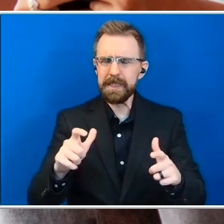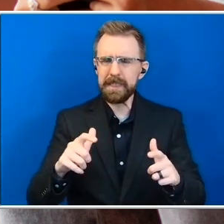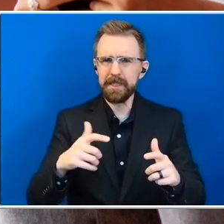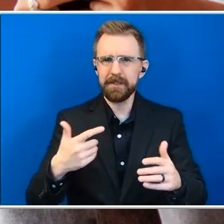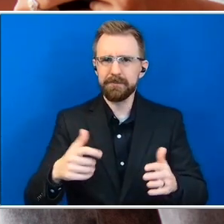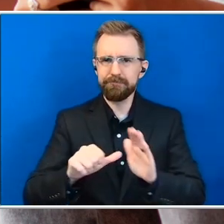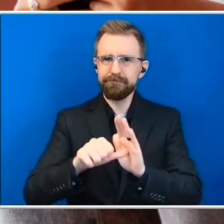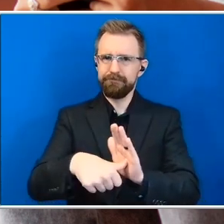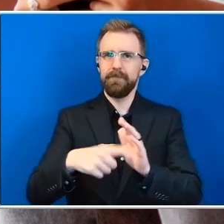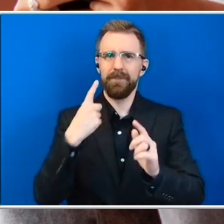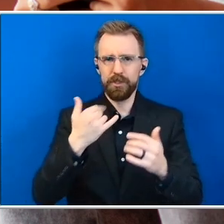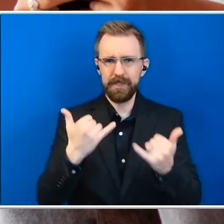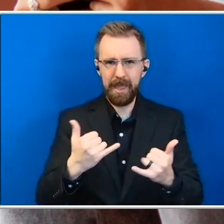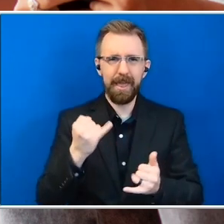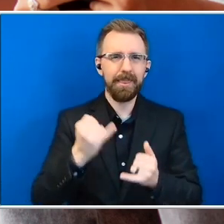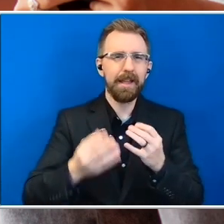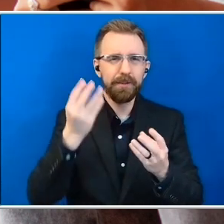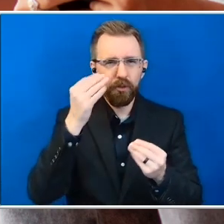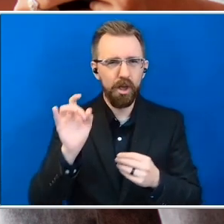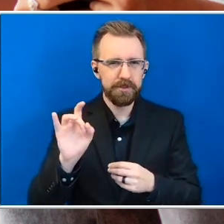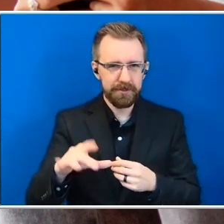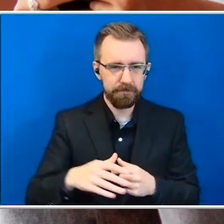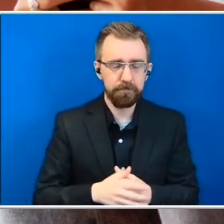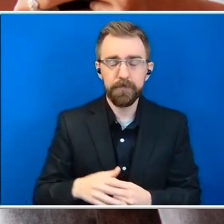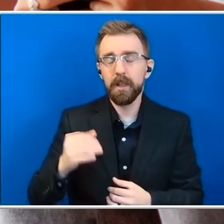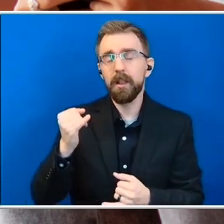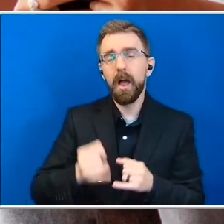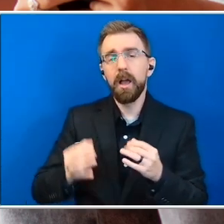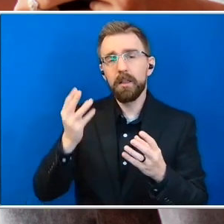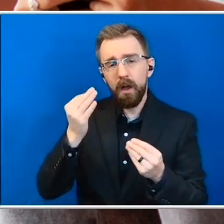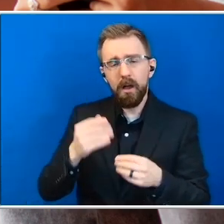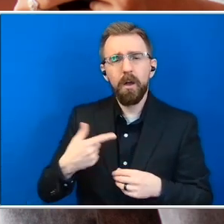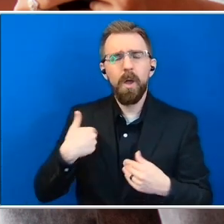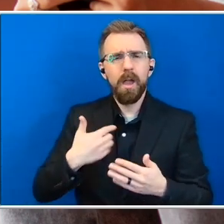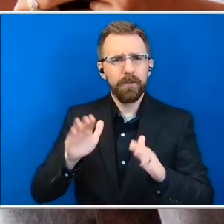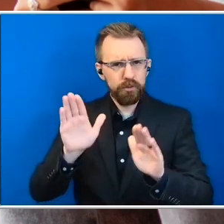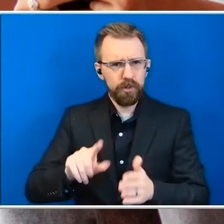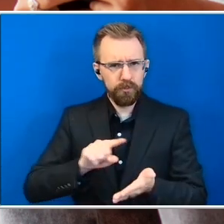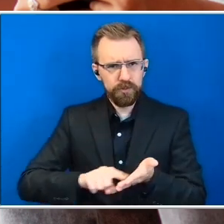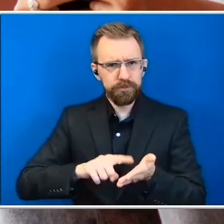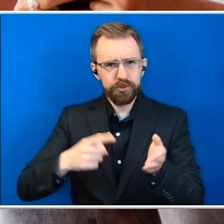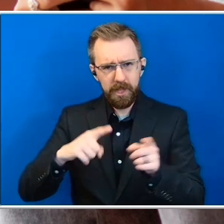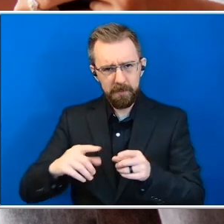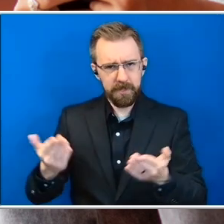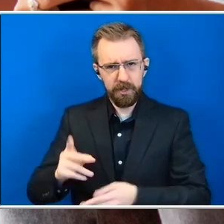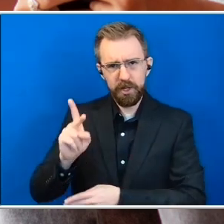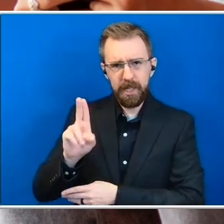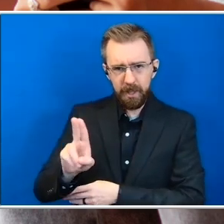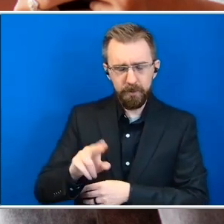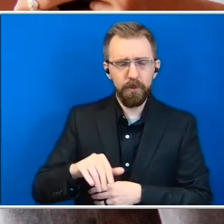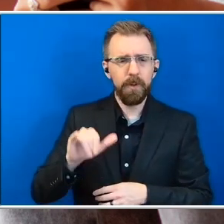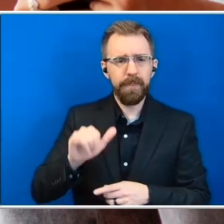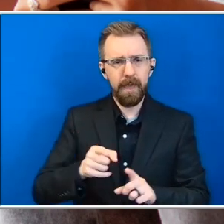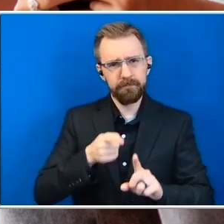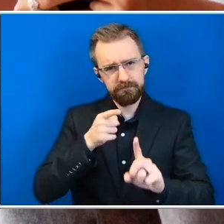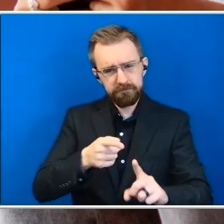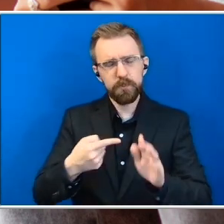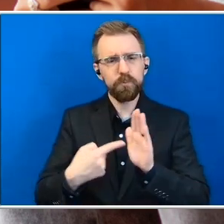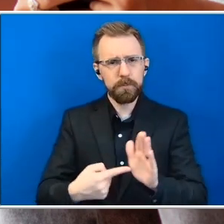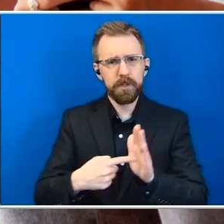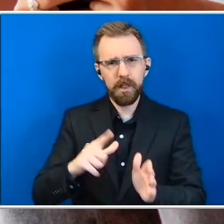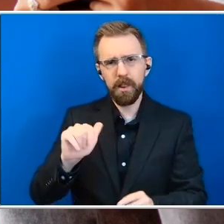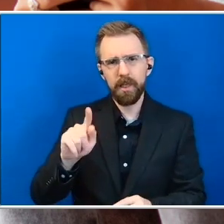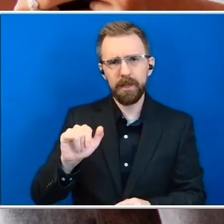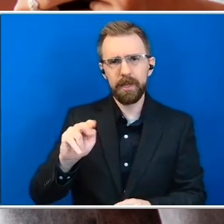thoughts. My final thoughts are that we have great research happening at KU that aims to represent the Latino community. That doesn't